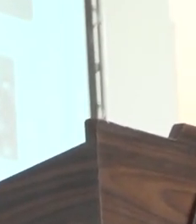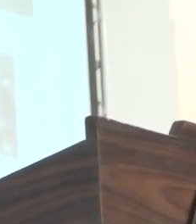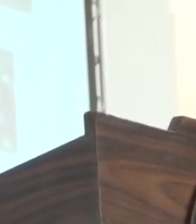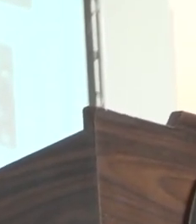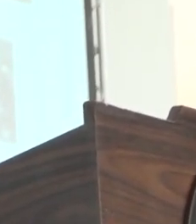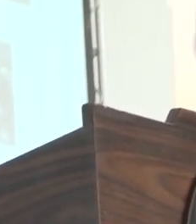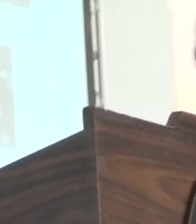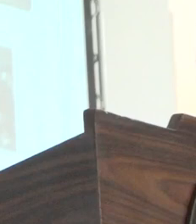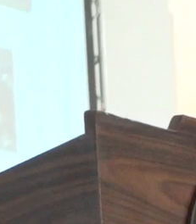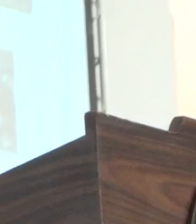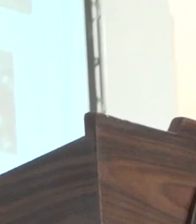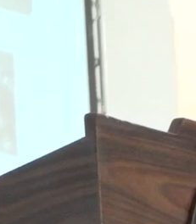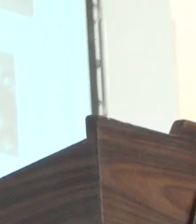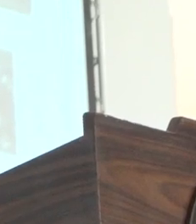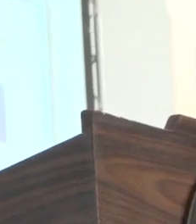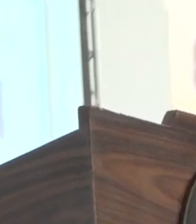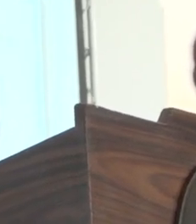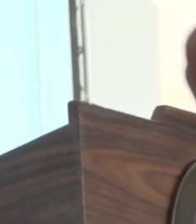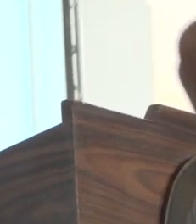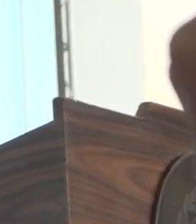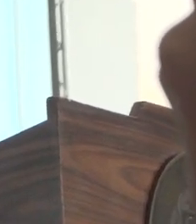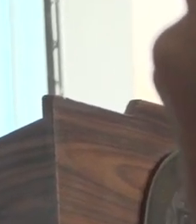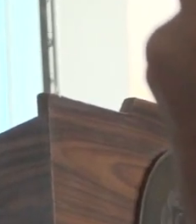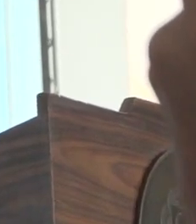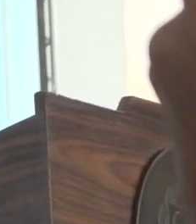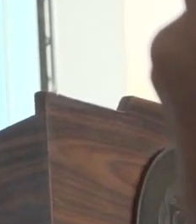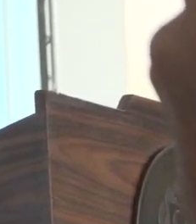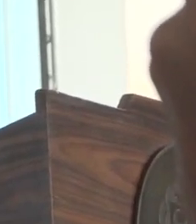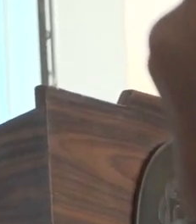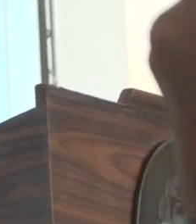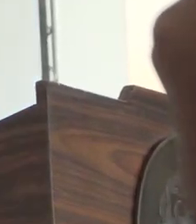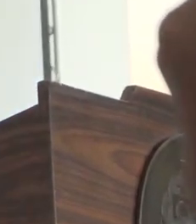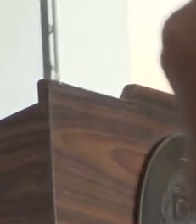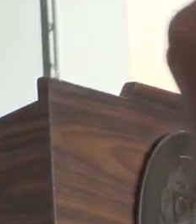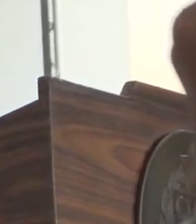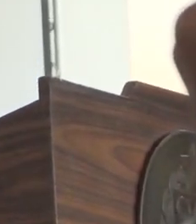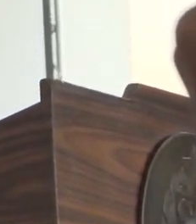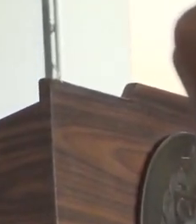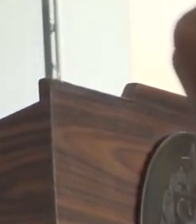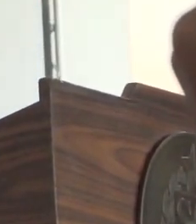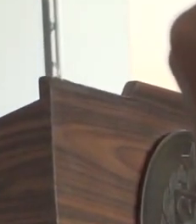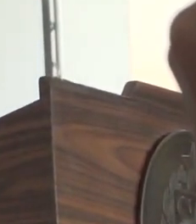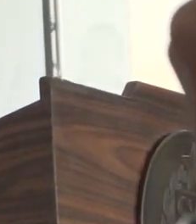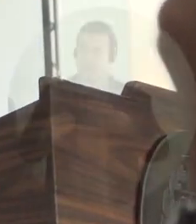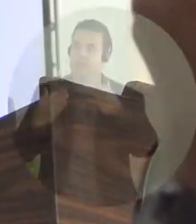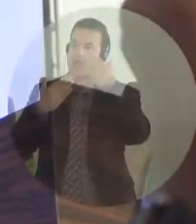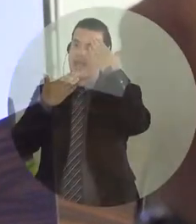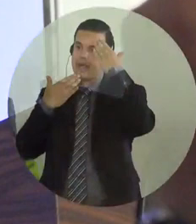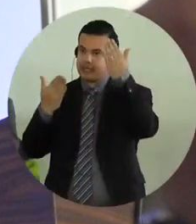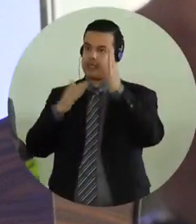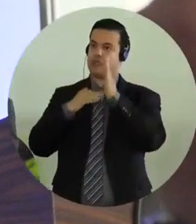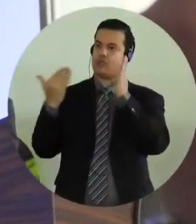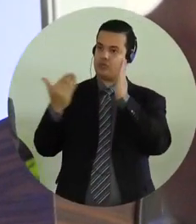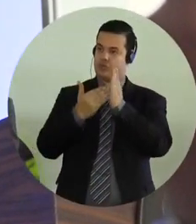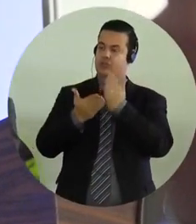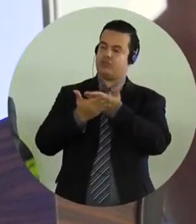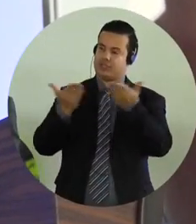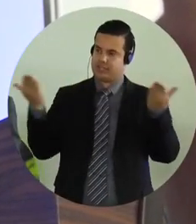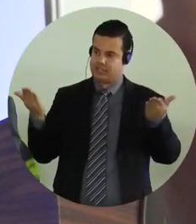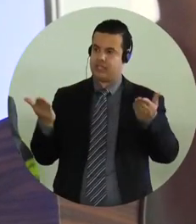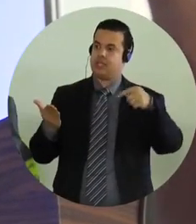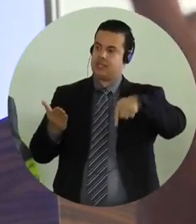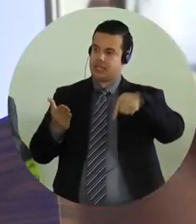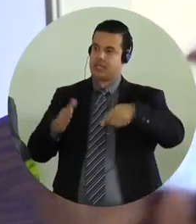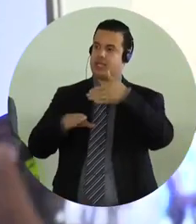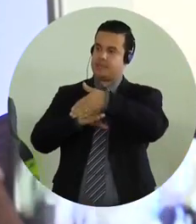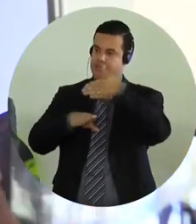the role of inclusion and participation for people with disabilities across Brazil. It is a vital mission that we at Shaw Trust,